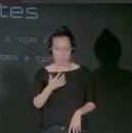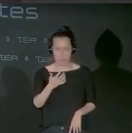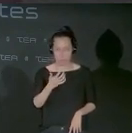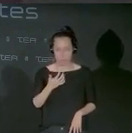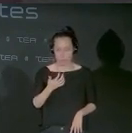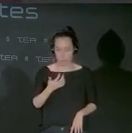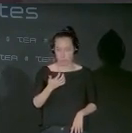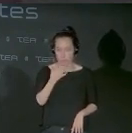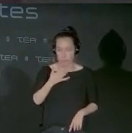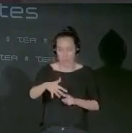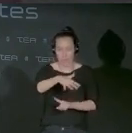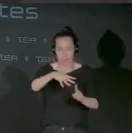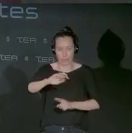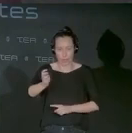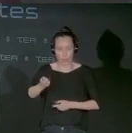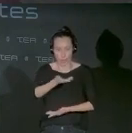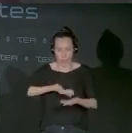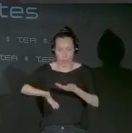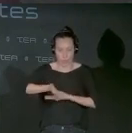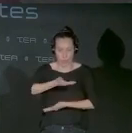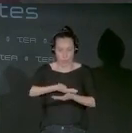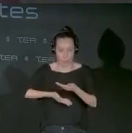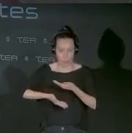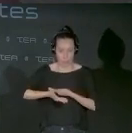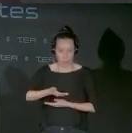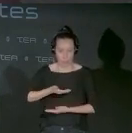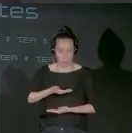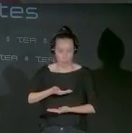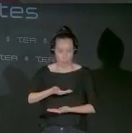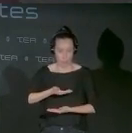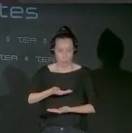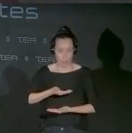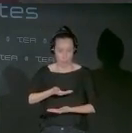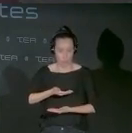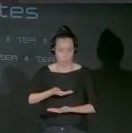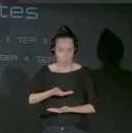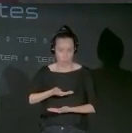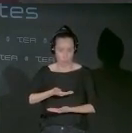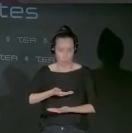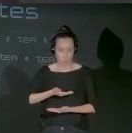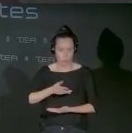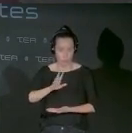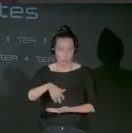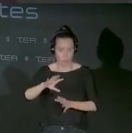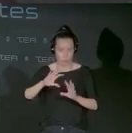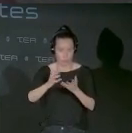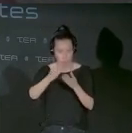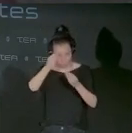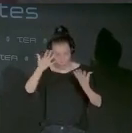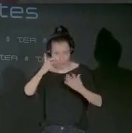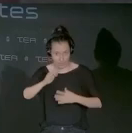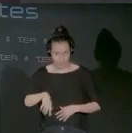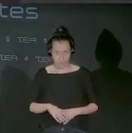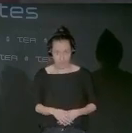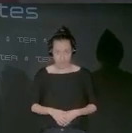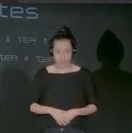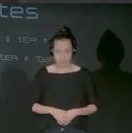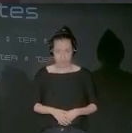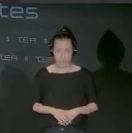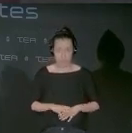a virtual world. It's just not as cool as we're not looking to get funding for it, as Richard